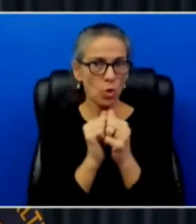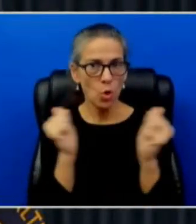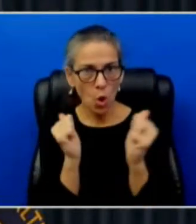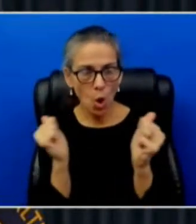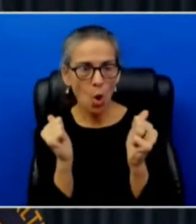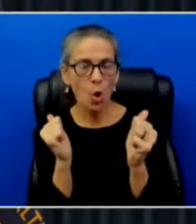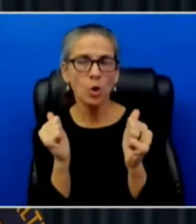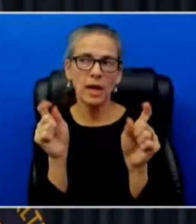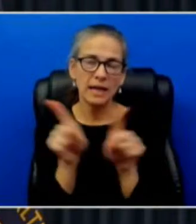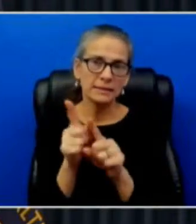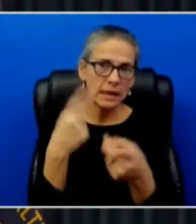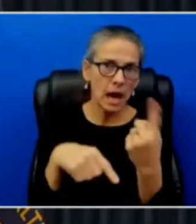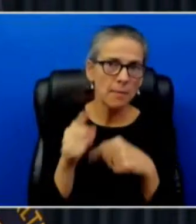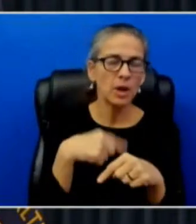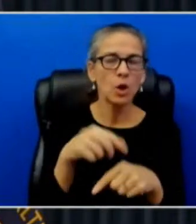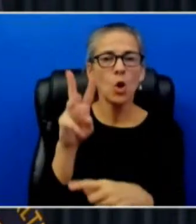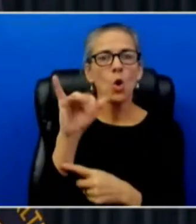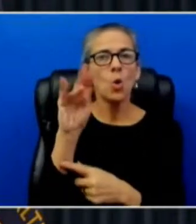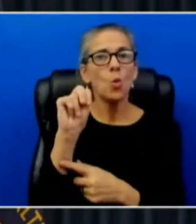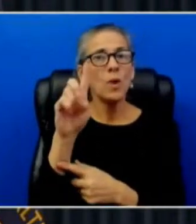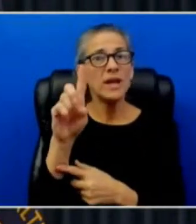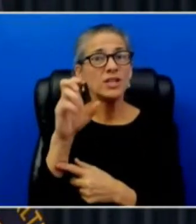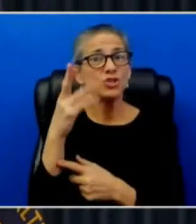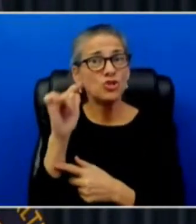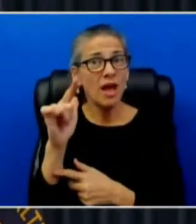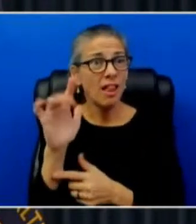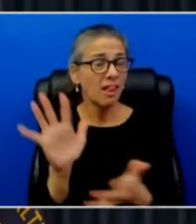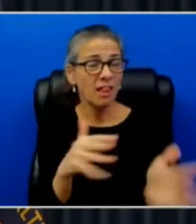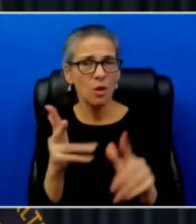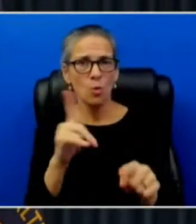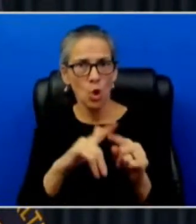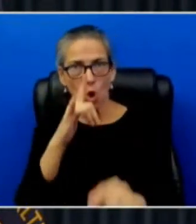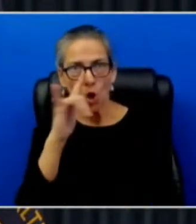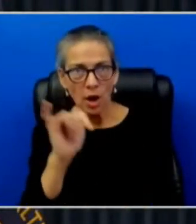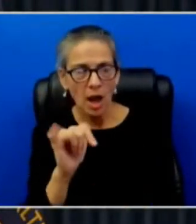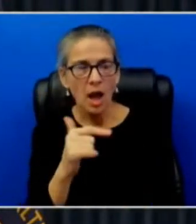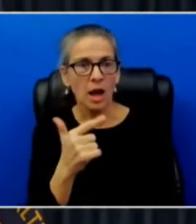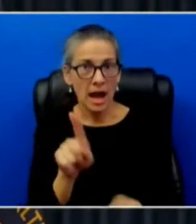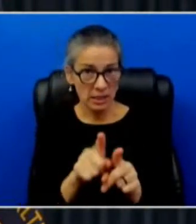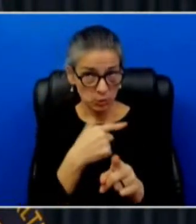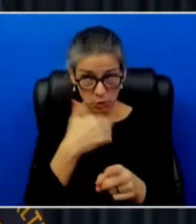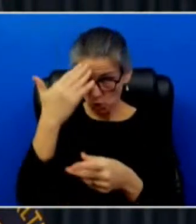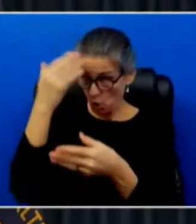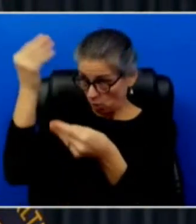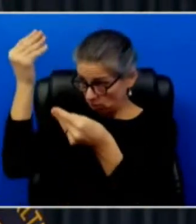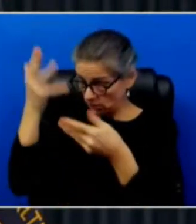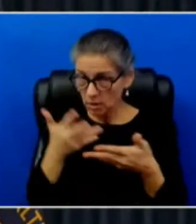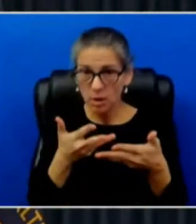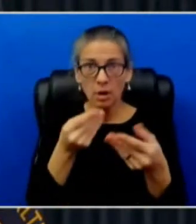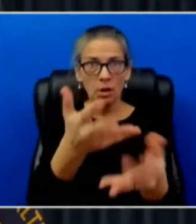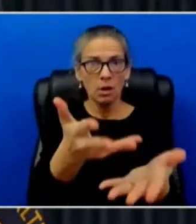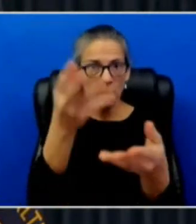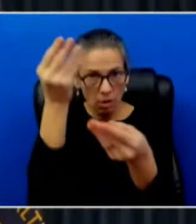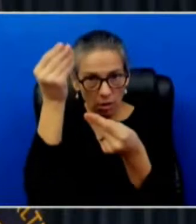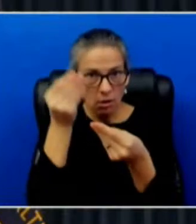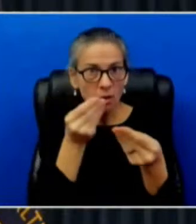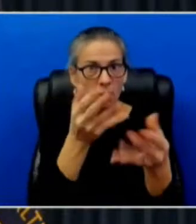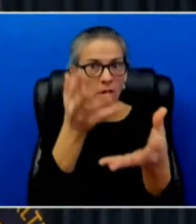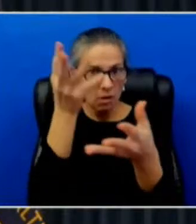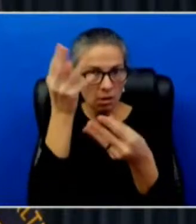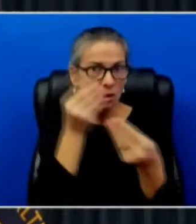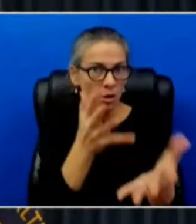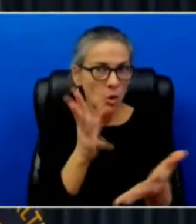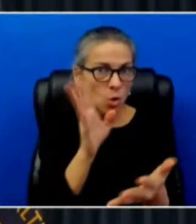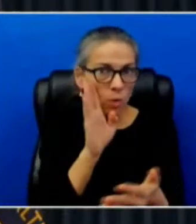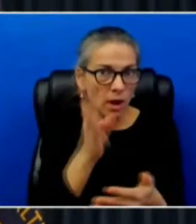coming, the wind chills, and what that means. And then as we learn more and as the forecasts get more